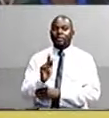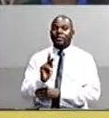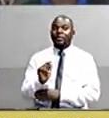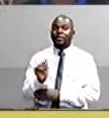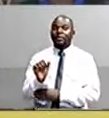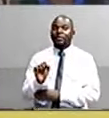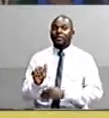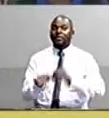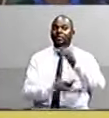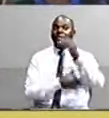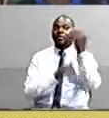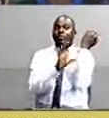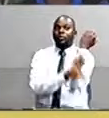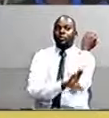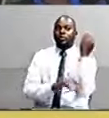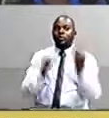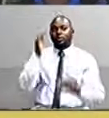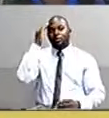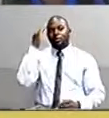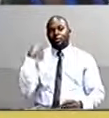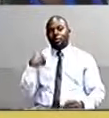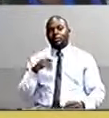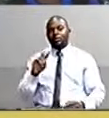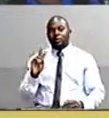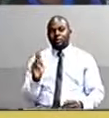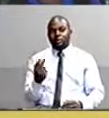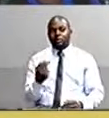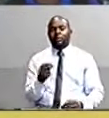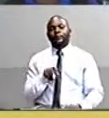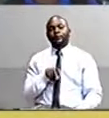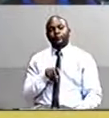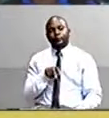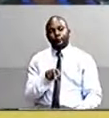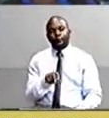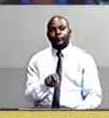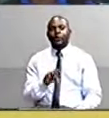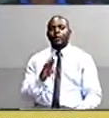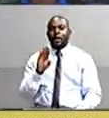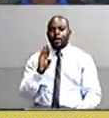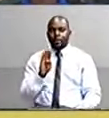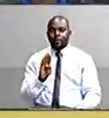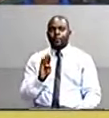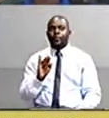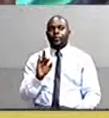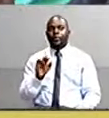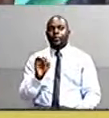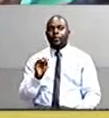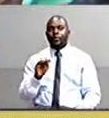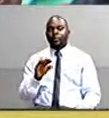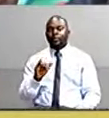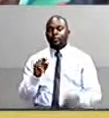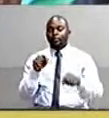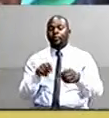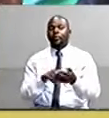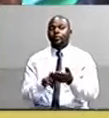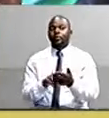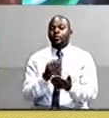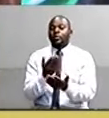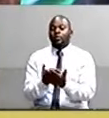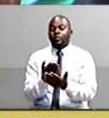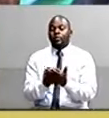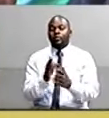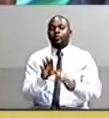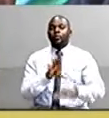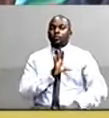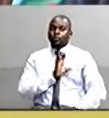sub-county headquarters, the second last campsite of the great trek to Virembo. He also used the occasion to appeal to the people of Uganda to persevere